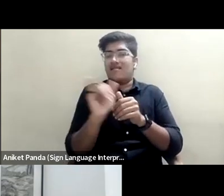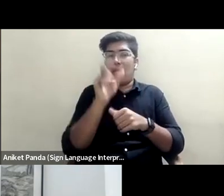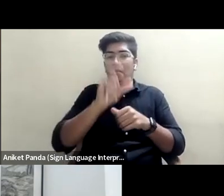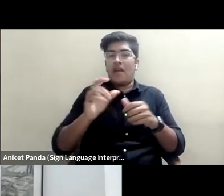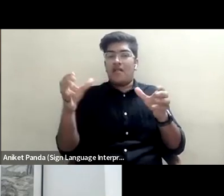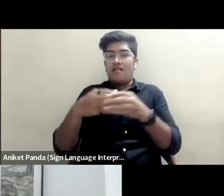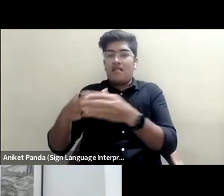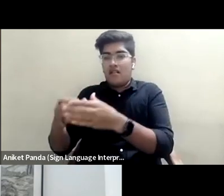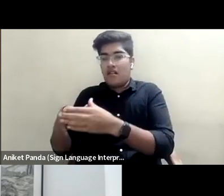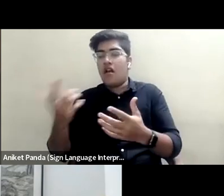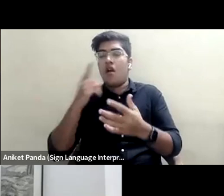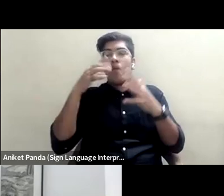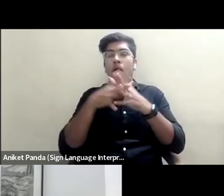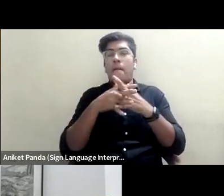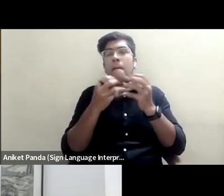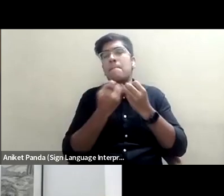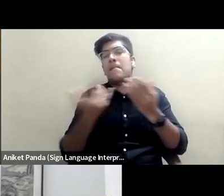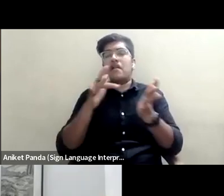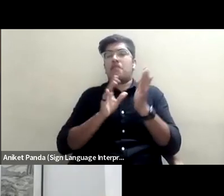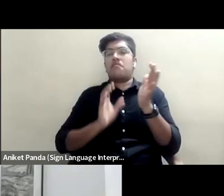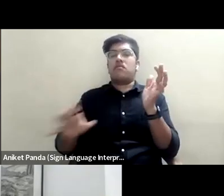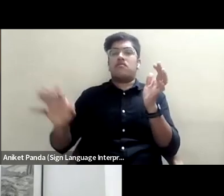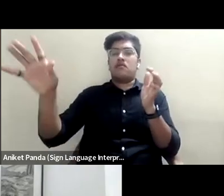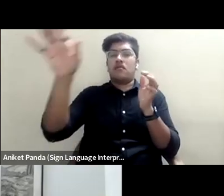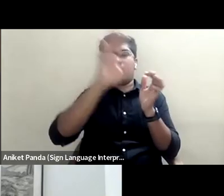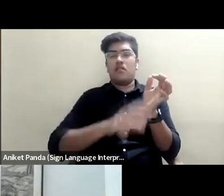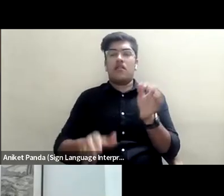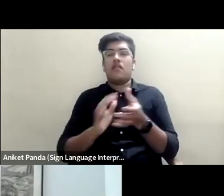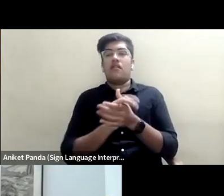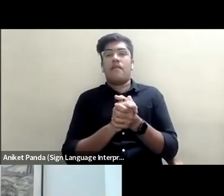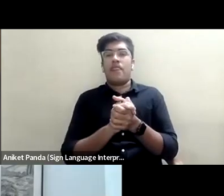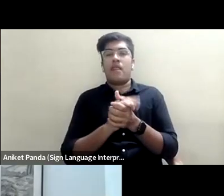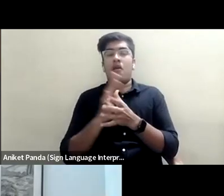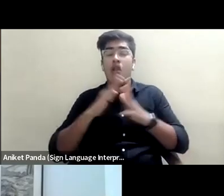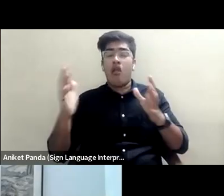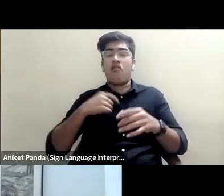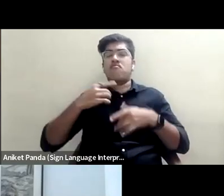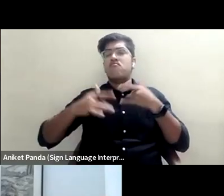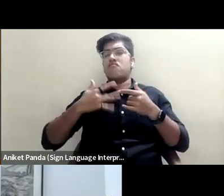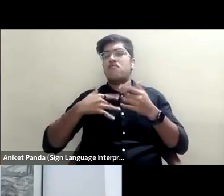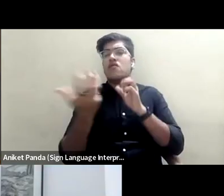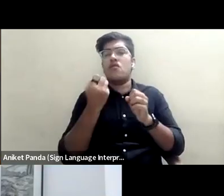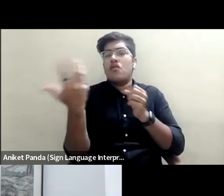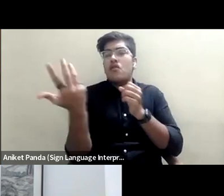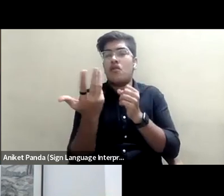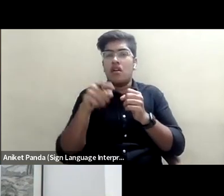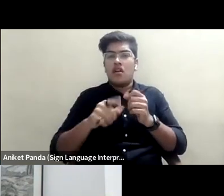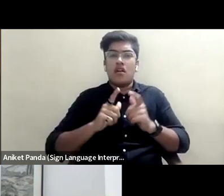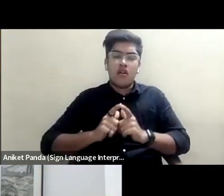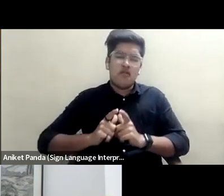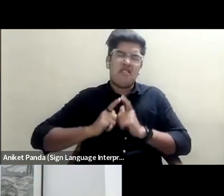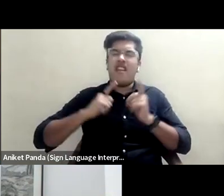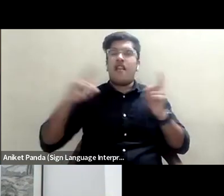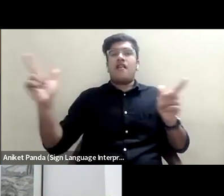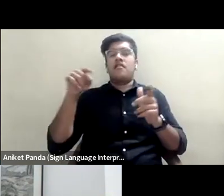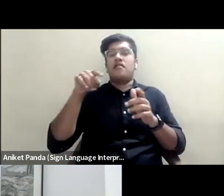of the country. And what was, there were many things really exciting about that moment. It was the largest, it is the